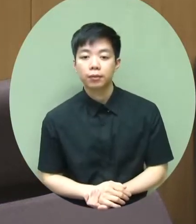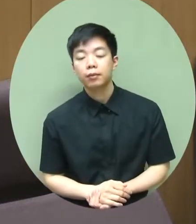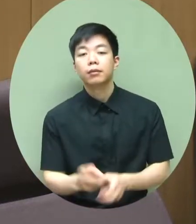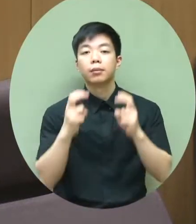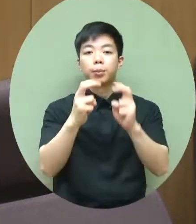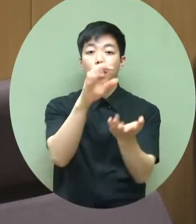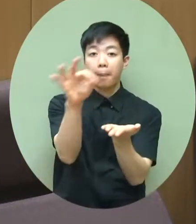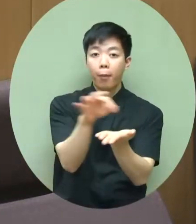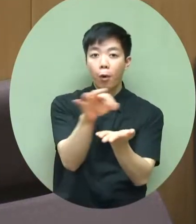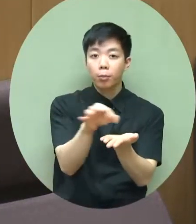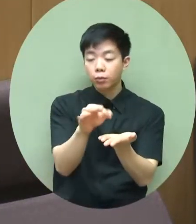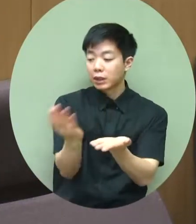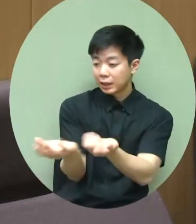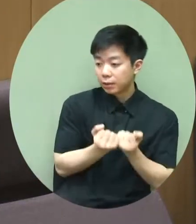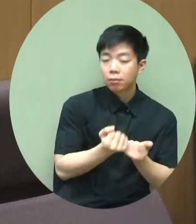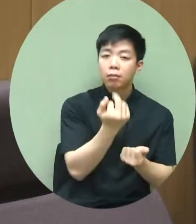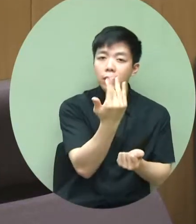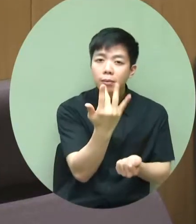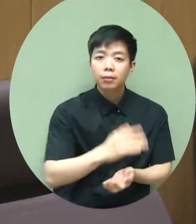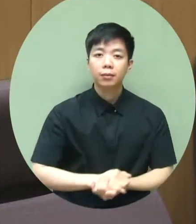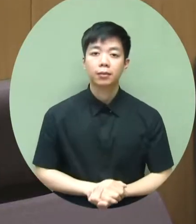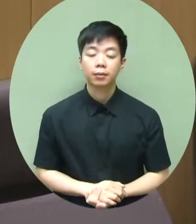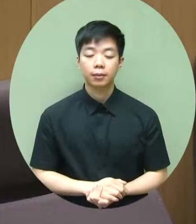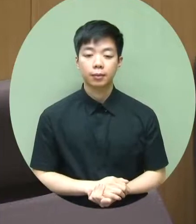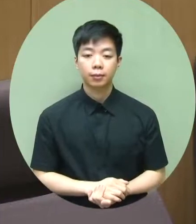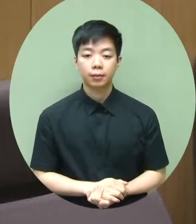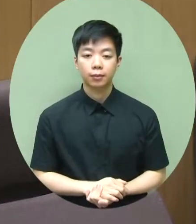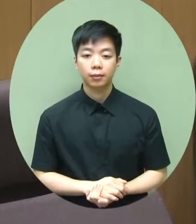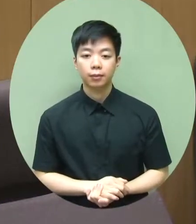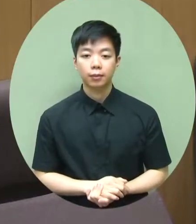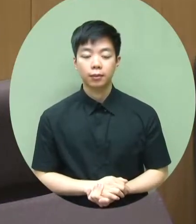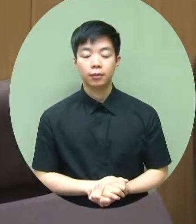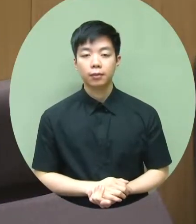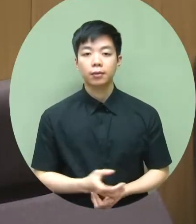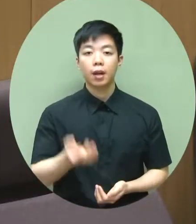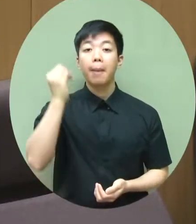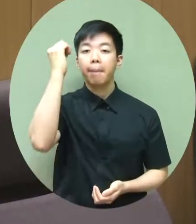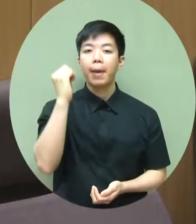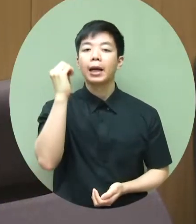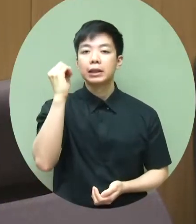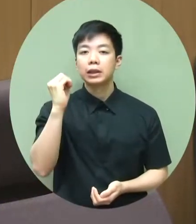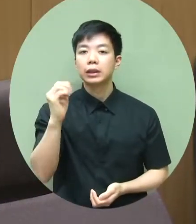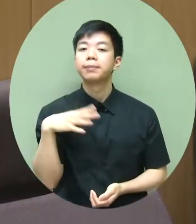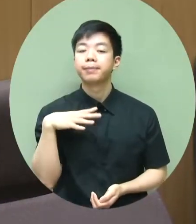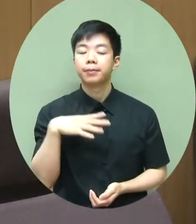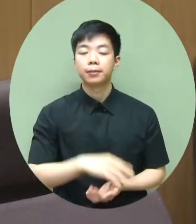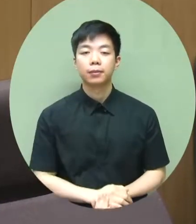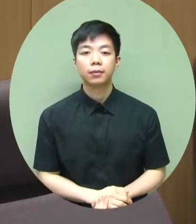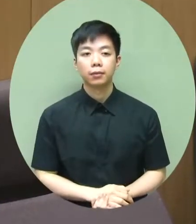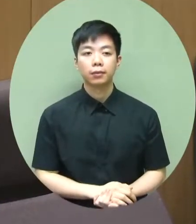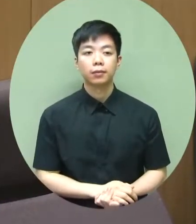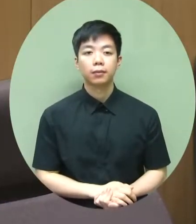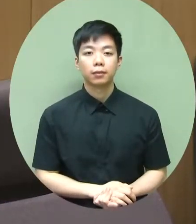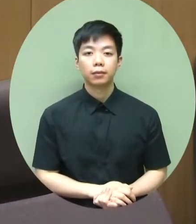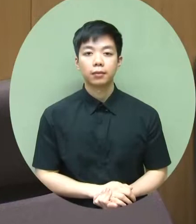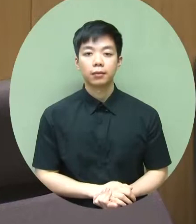many empty trains will you deploy to cope with passenger demand? Then concerning bus, impact on bus.